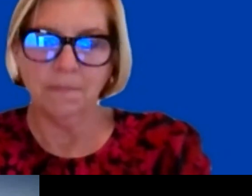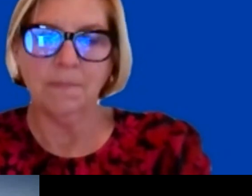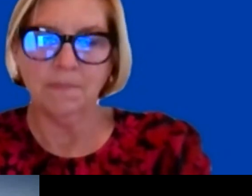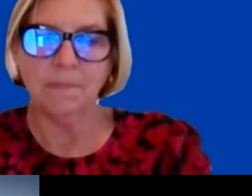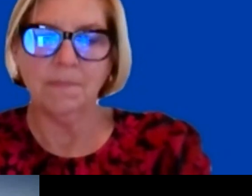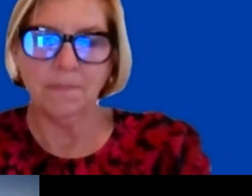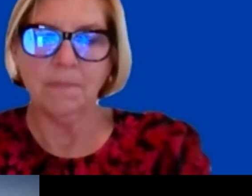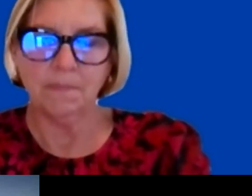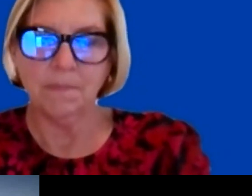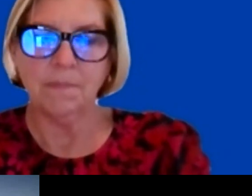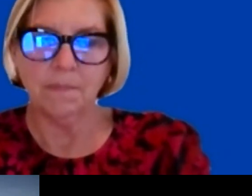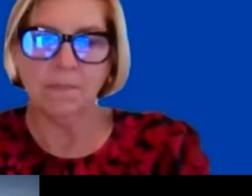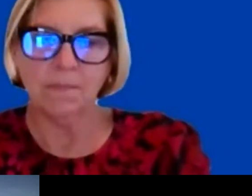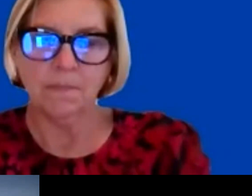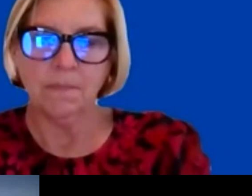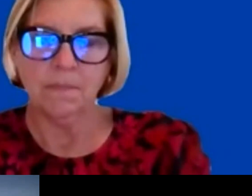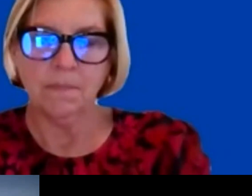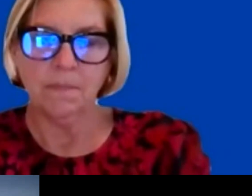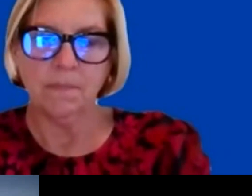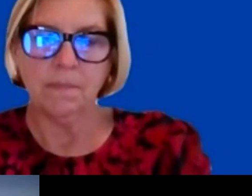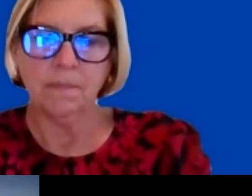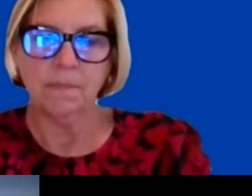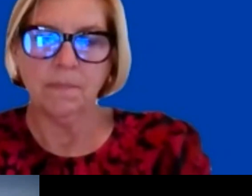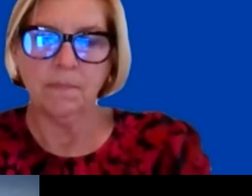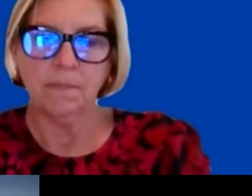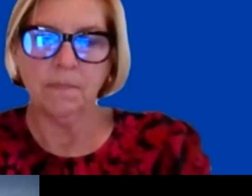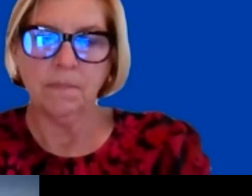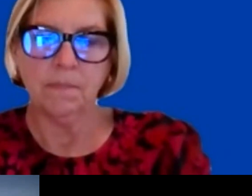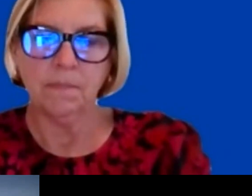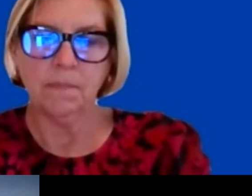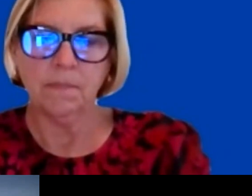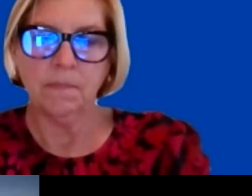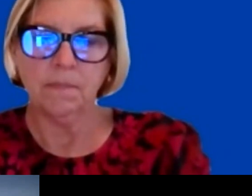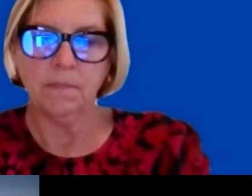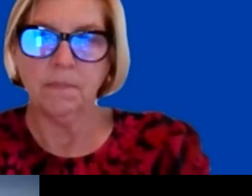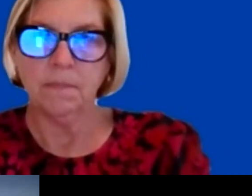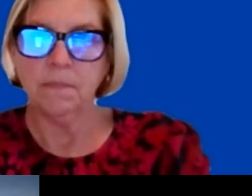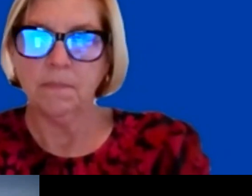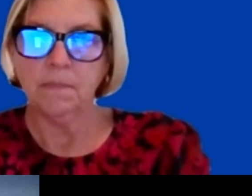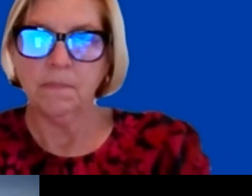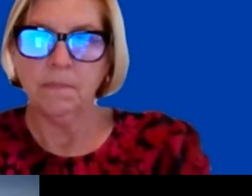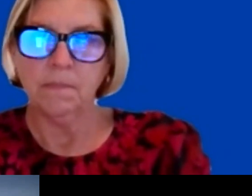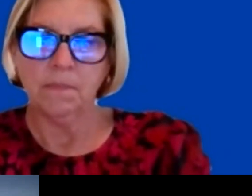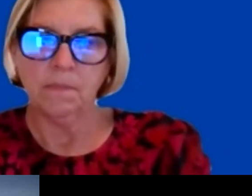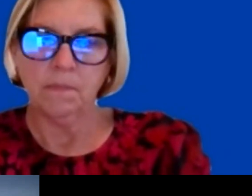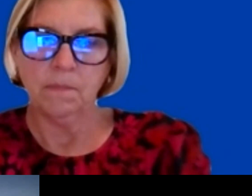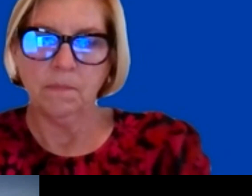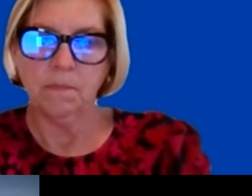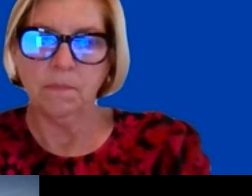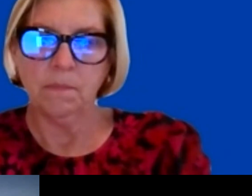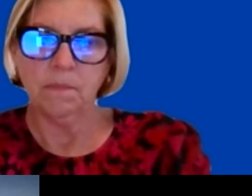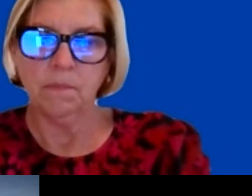boldly about how we approach these problems and really advance community living in the best sense of the